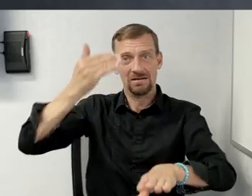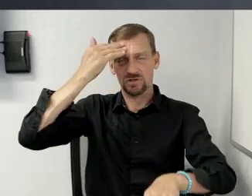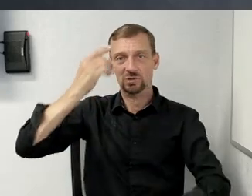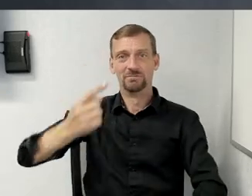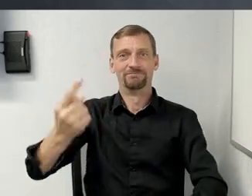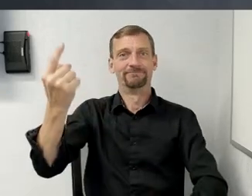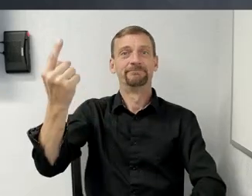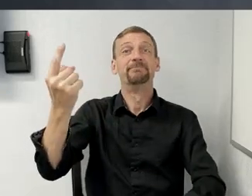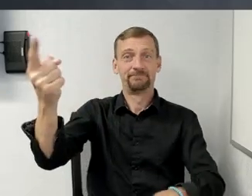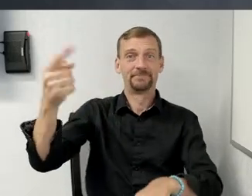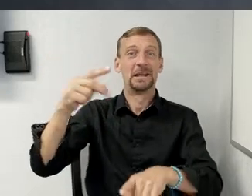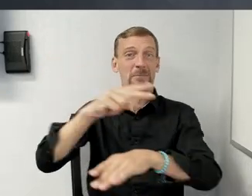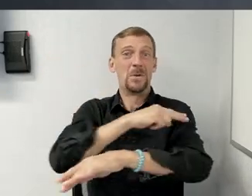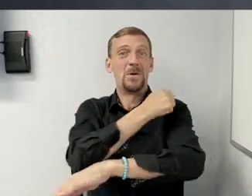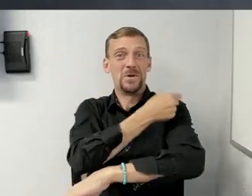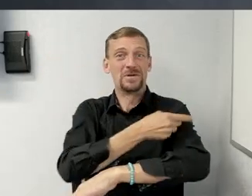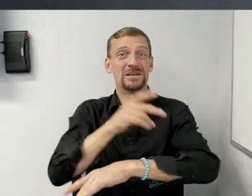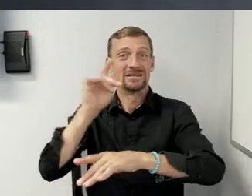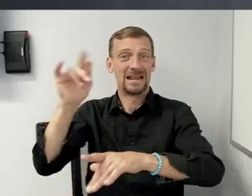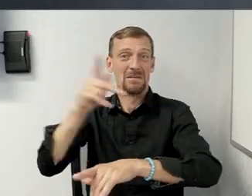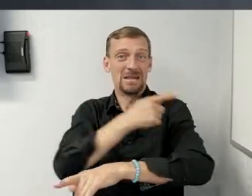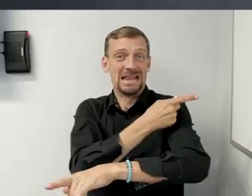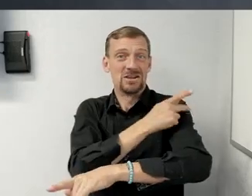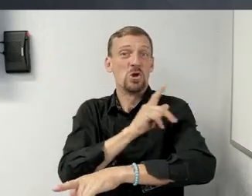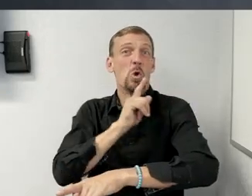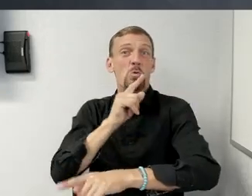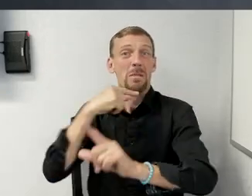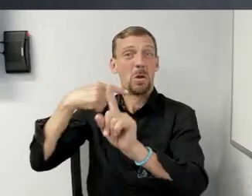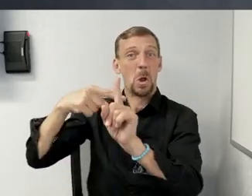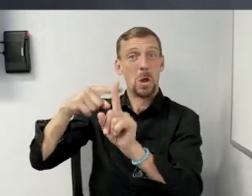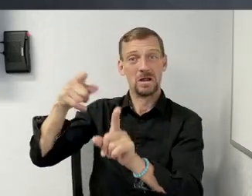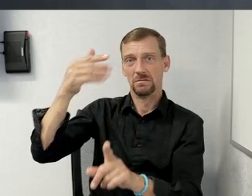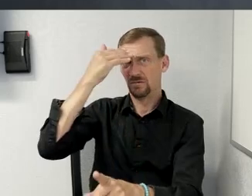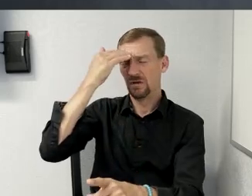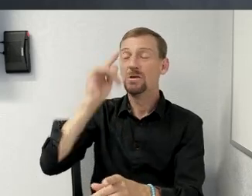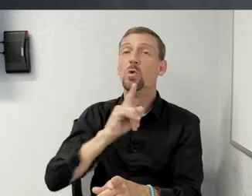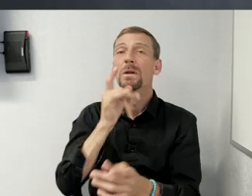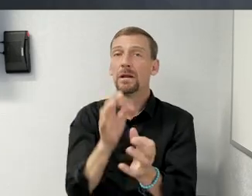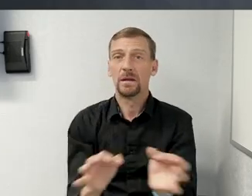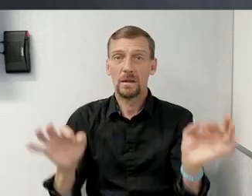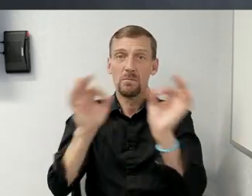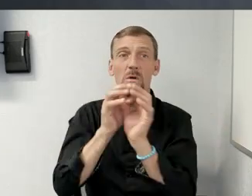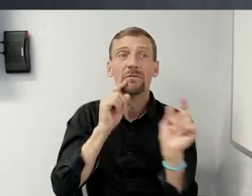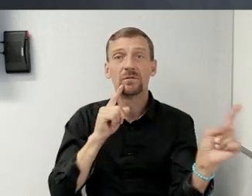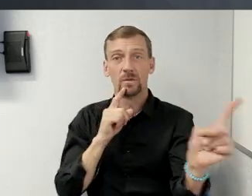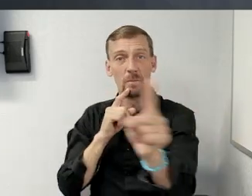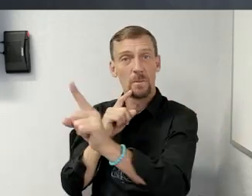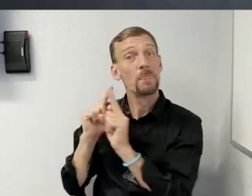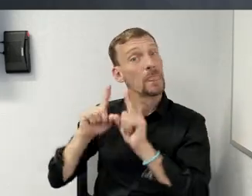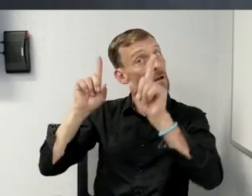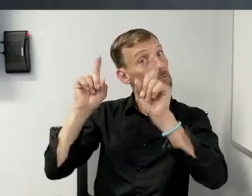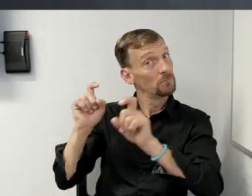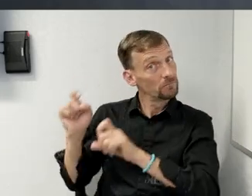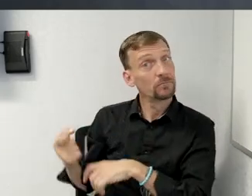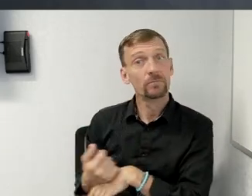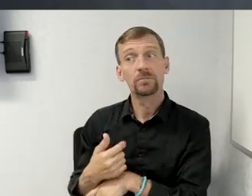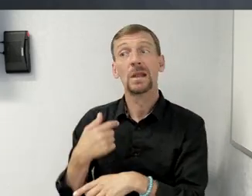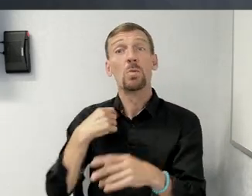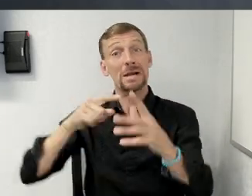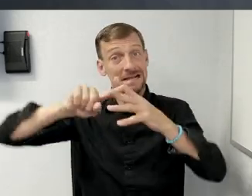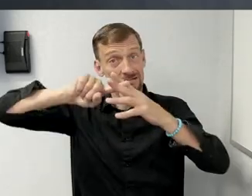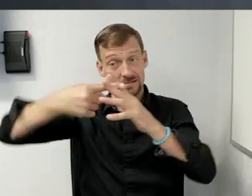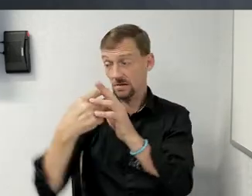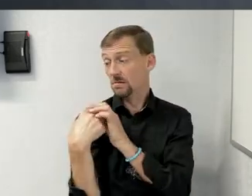positive. So that's why it's important that we continue to test. We also started back